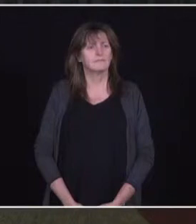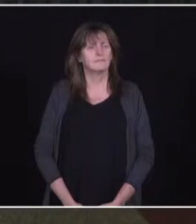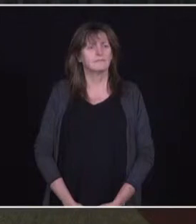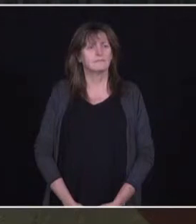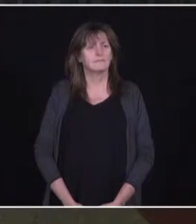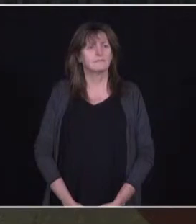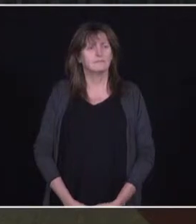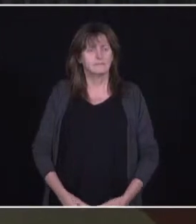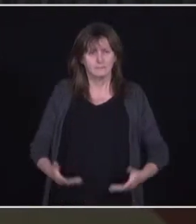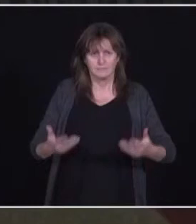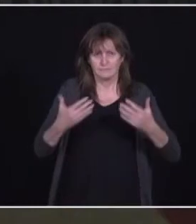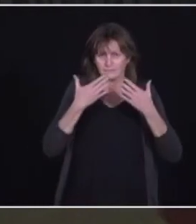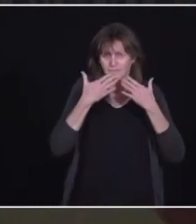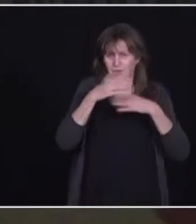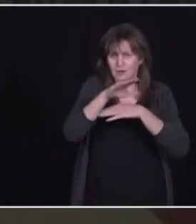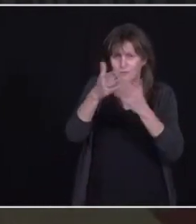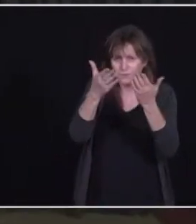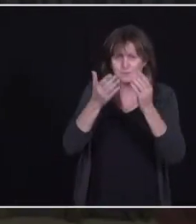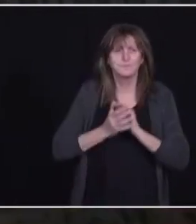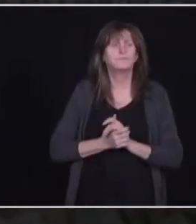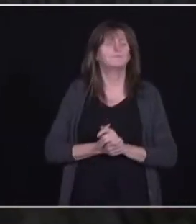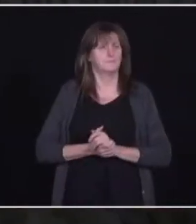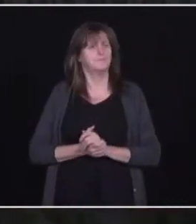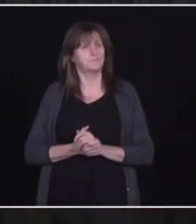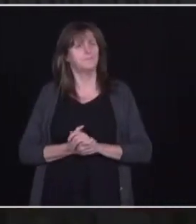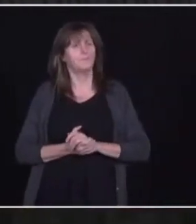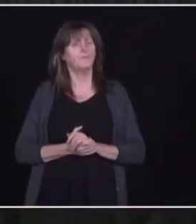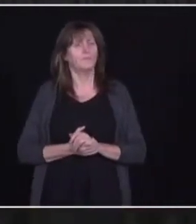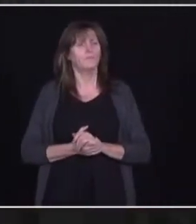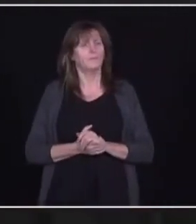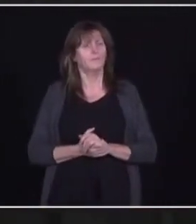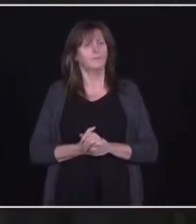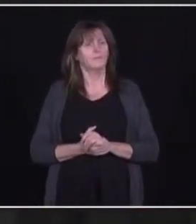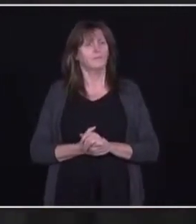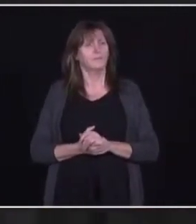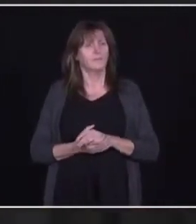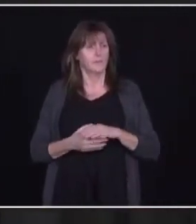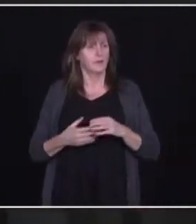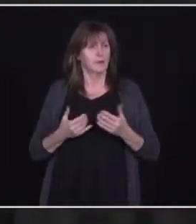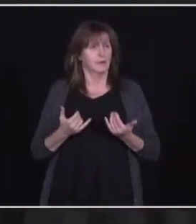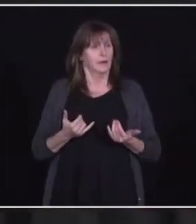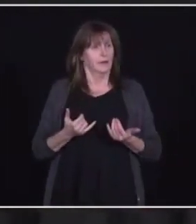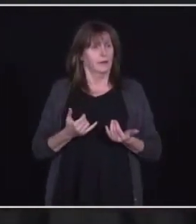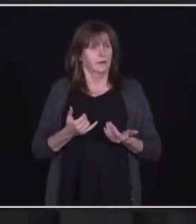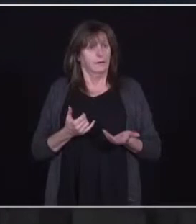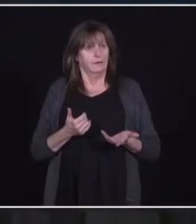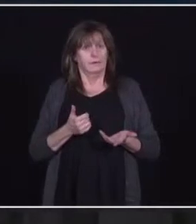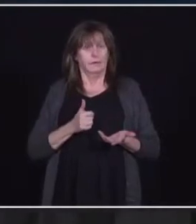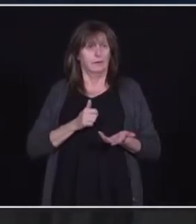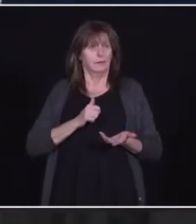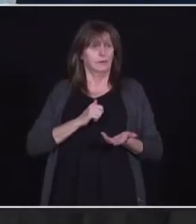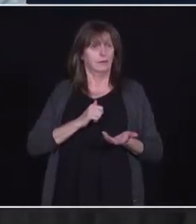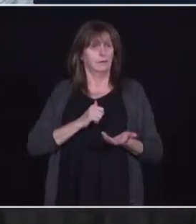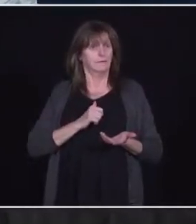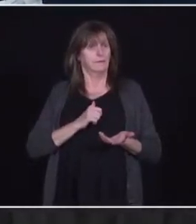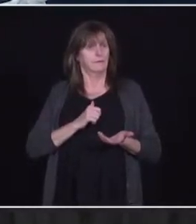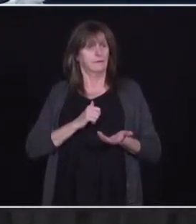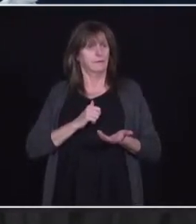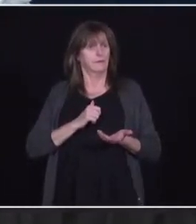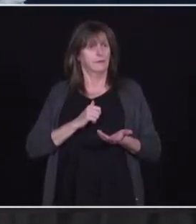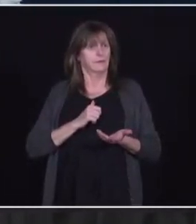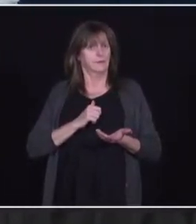Well, good afternoon, everyone. We find ourselves at a turning point and have taken the next step